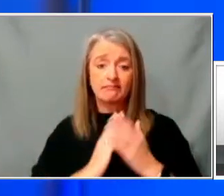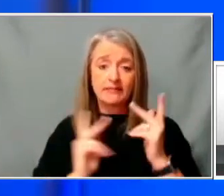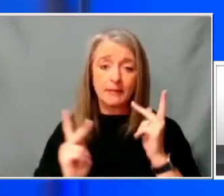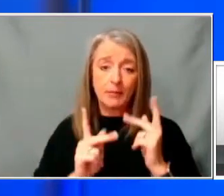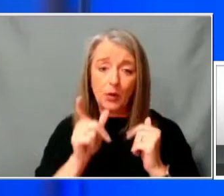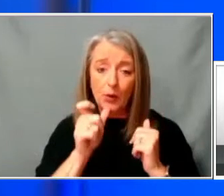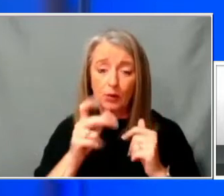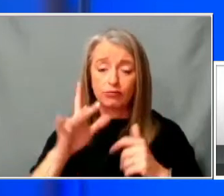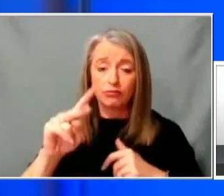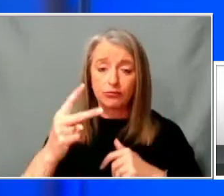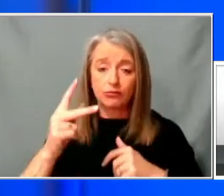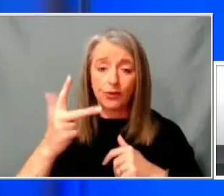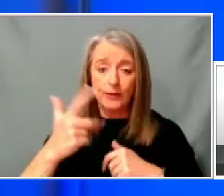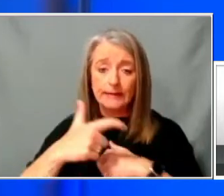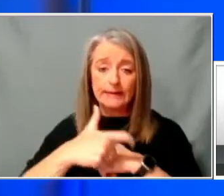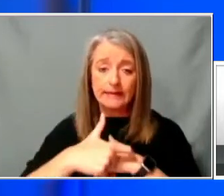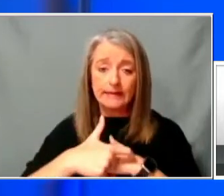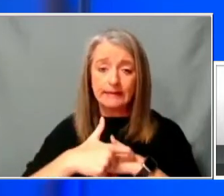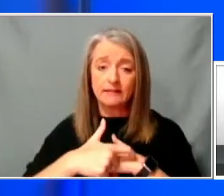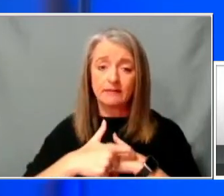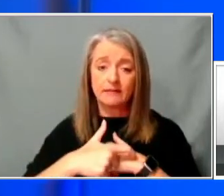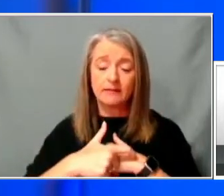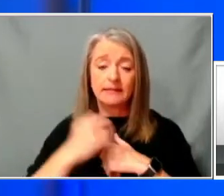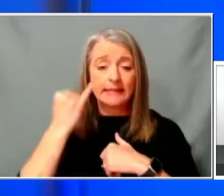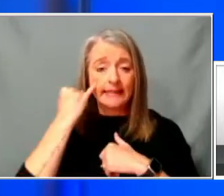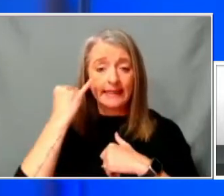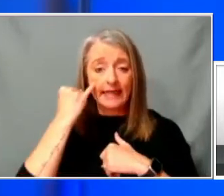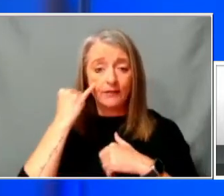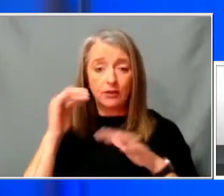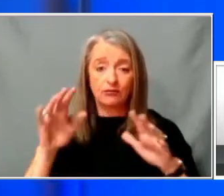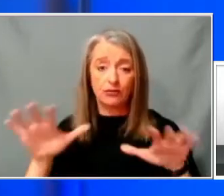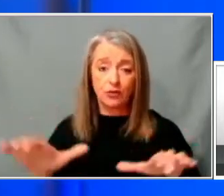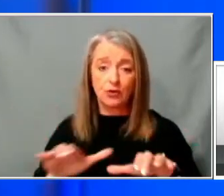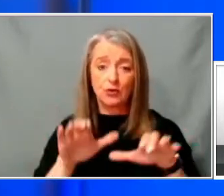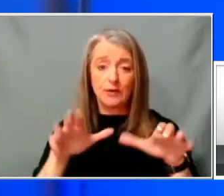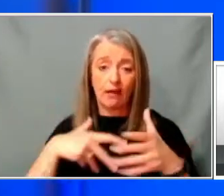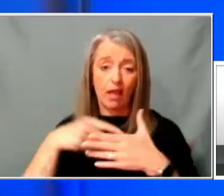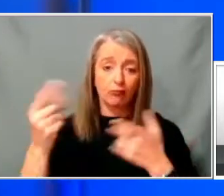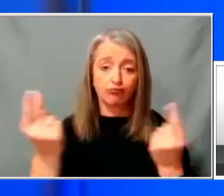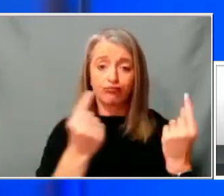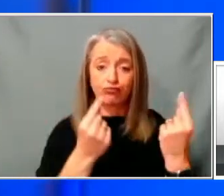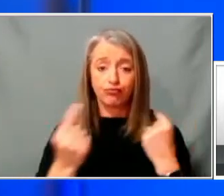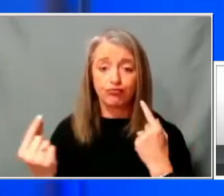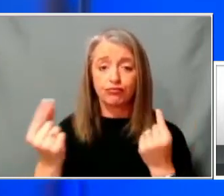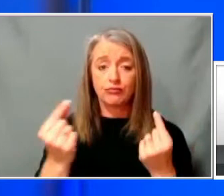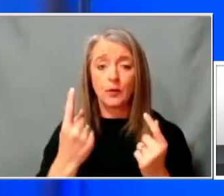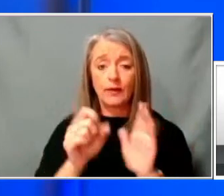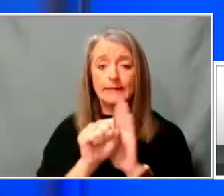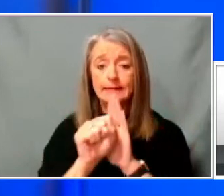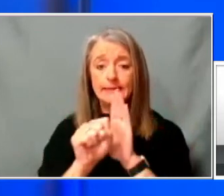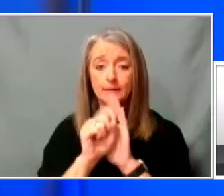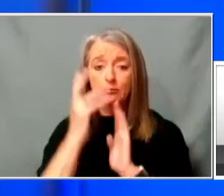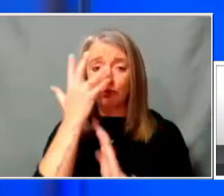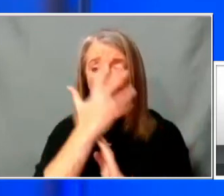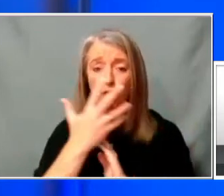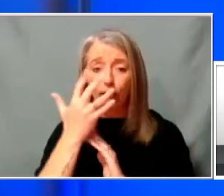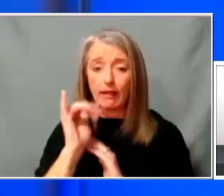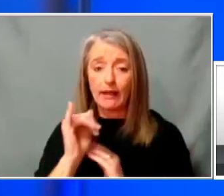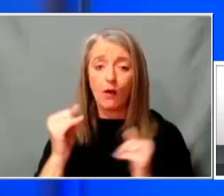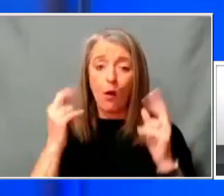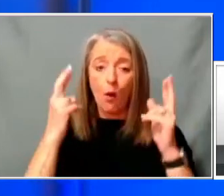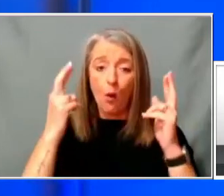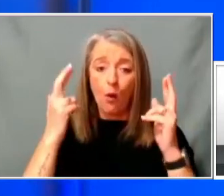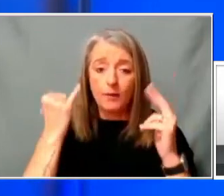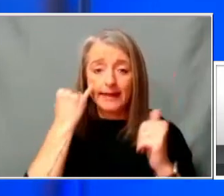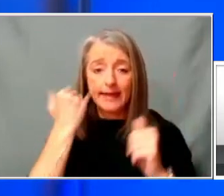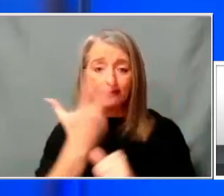2 or 3 times. I think that is very reasonable if you're in doing those activities. What are the symptoms going to be like? Hopefully, if you've been